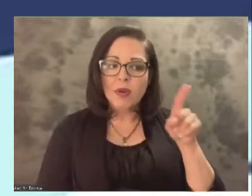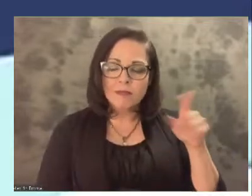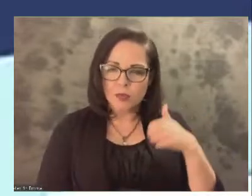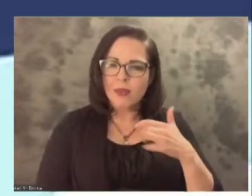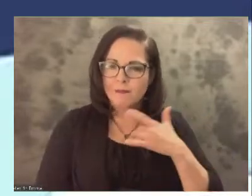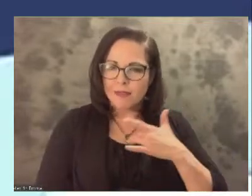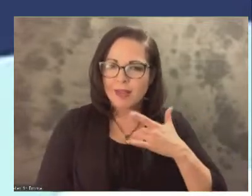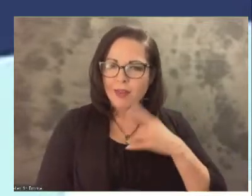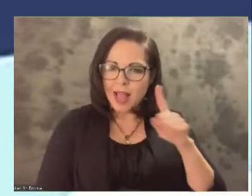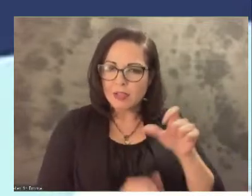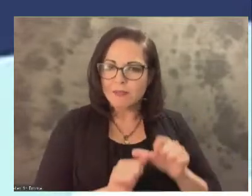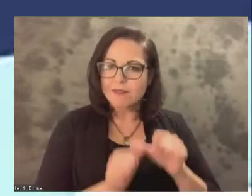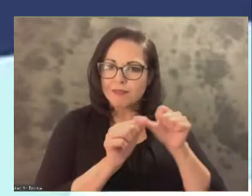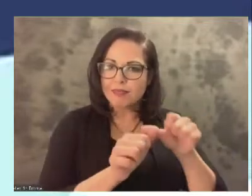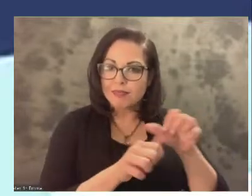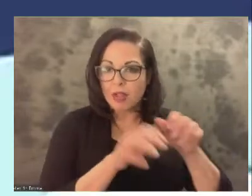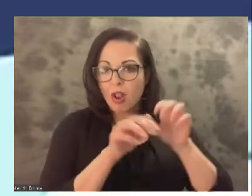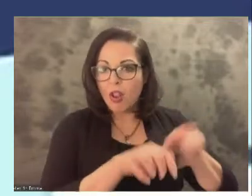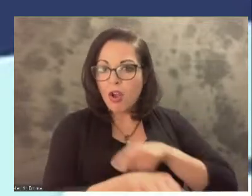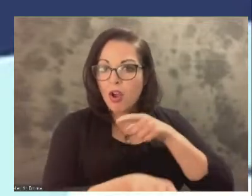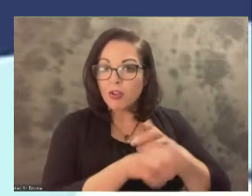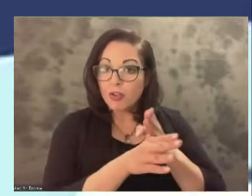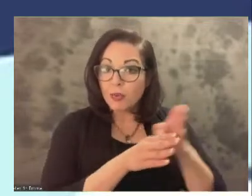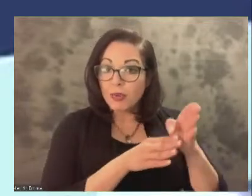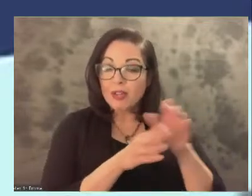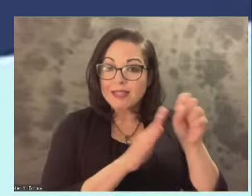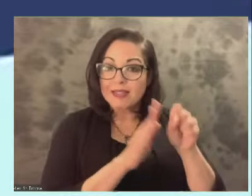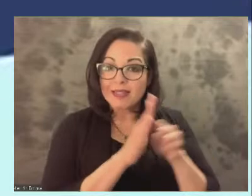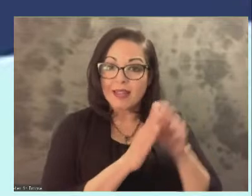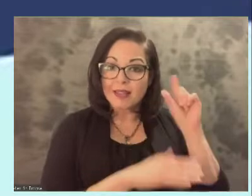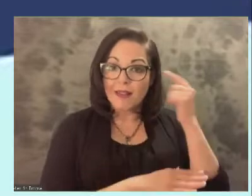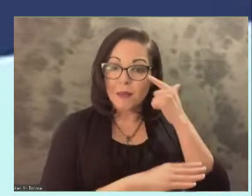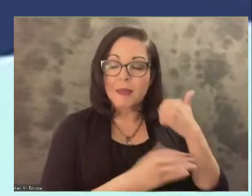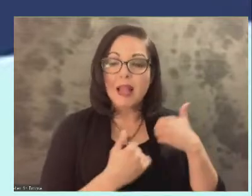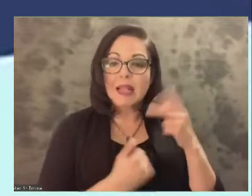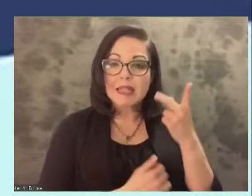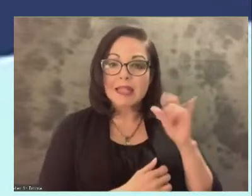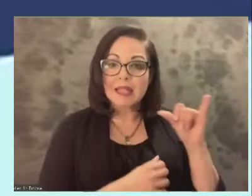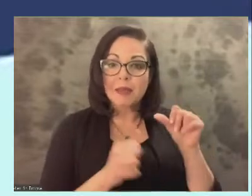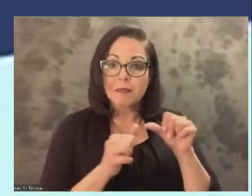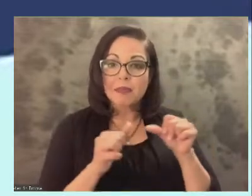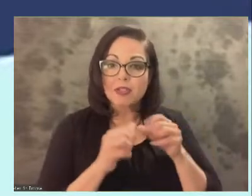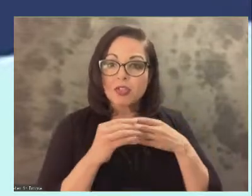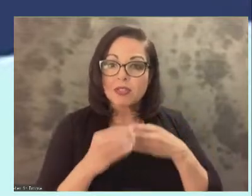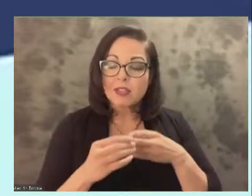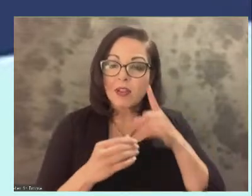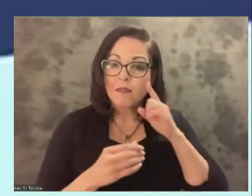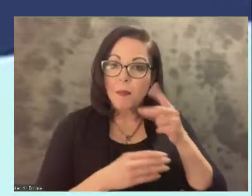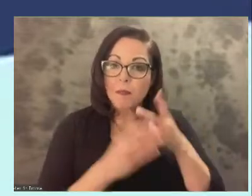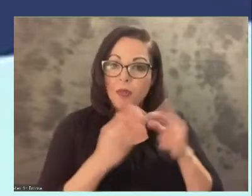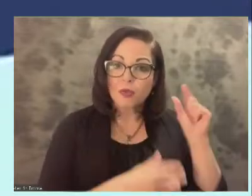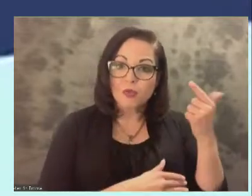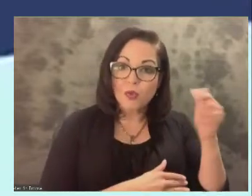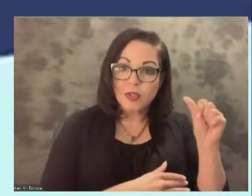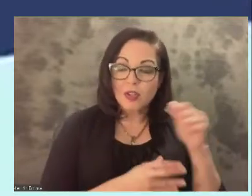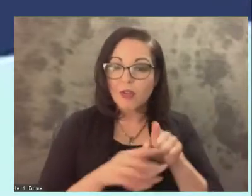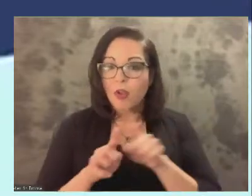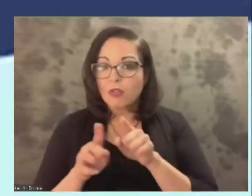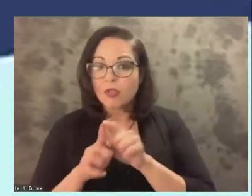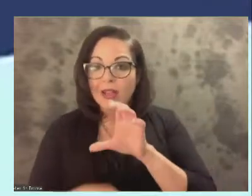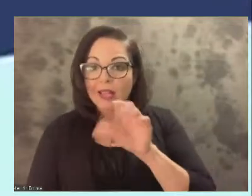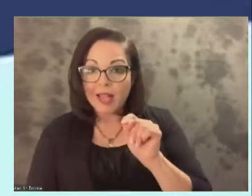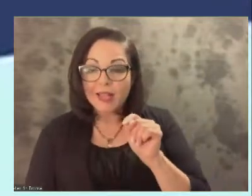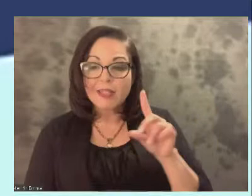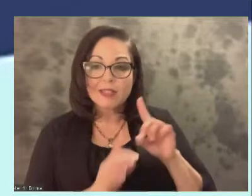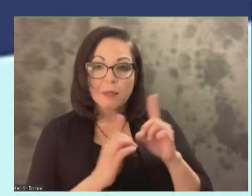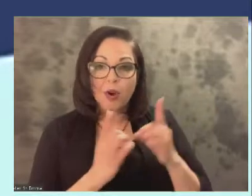distinguished career in state government, having held key leadership positions in both Georgia and Connecticut departments